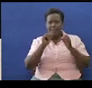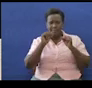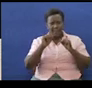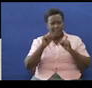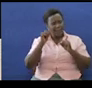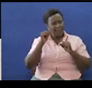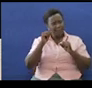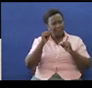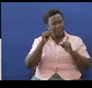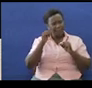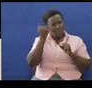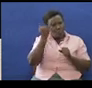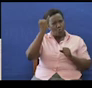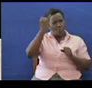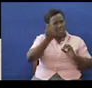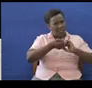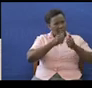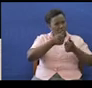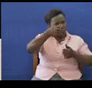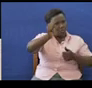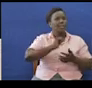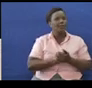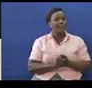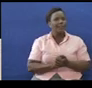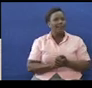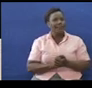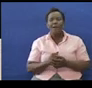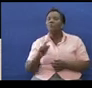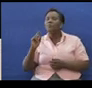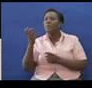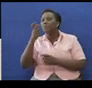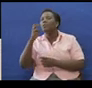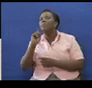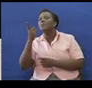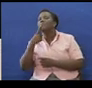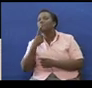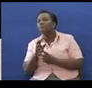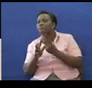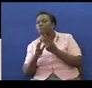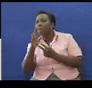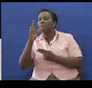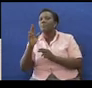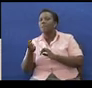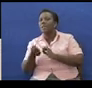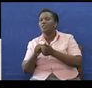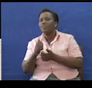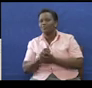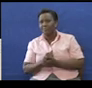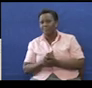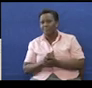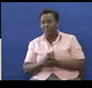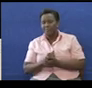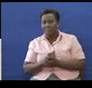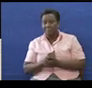would like to think. I would like create any problem. Create any problem when you think, how will you adapt to that